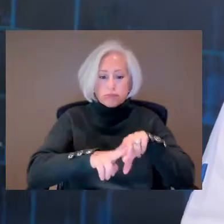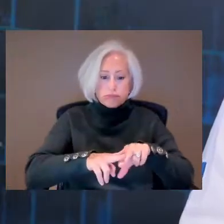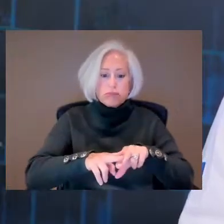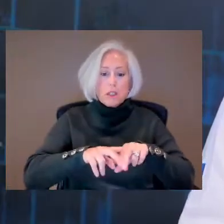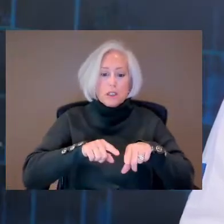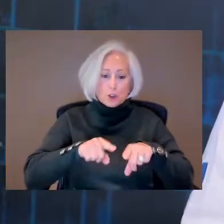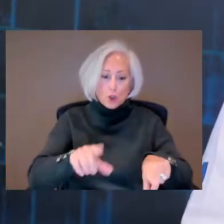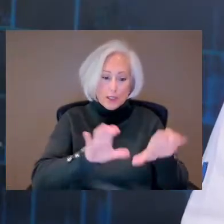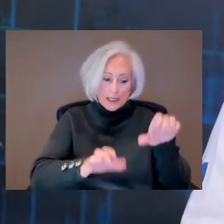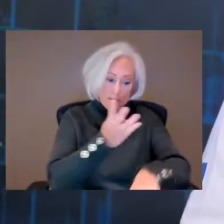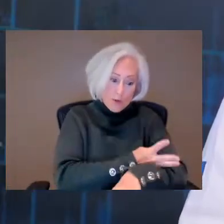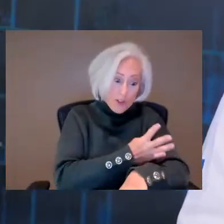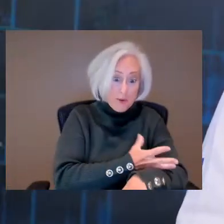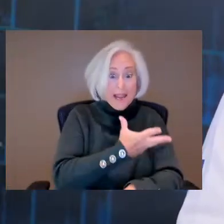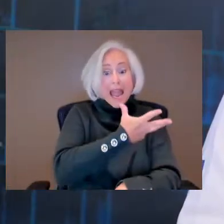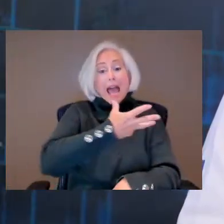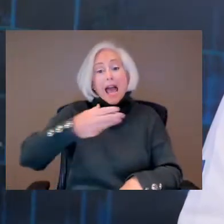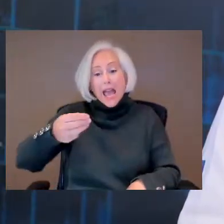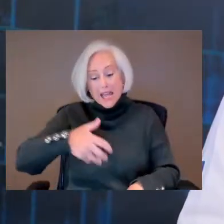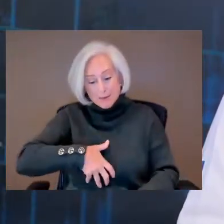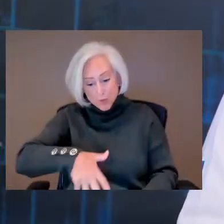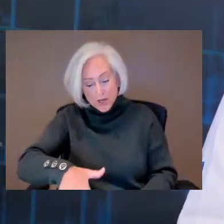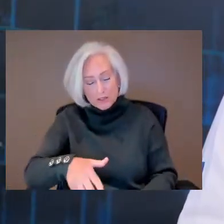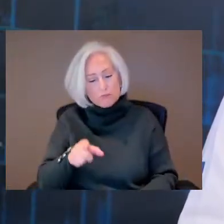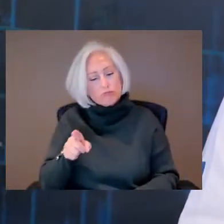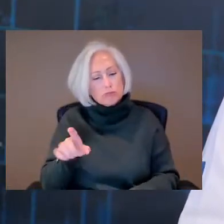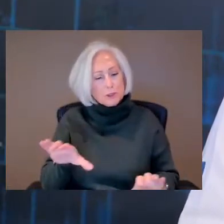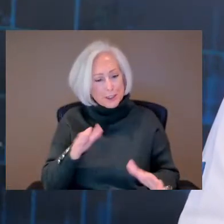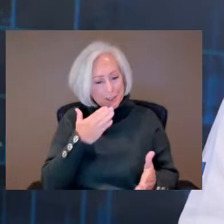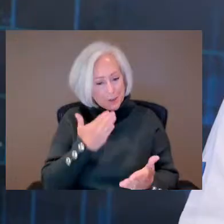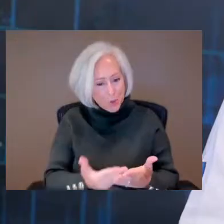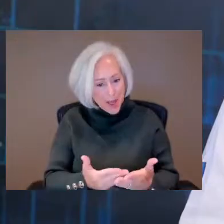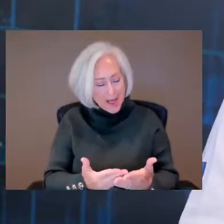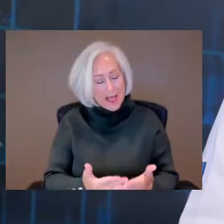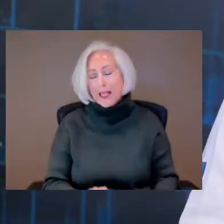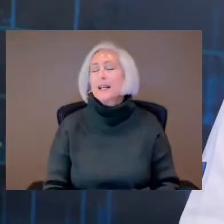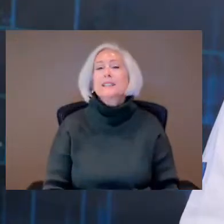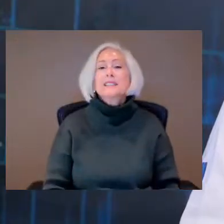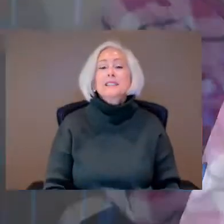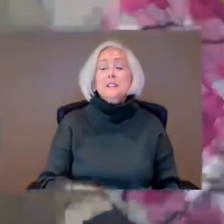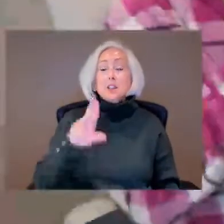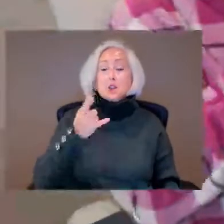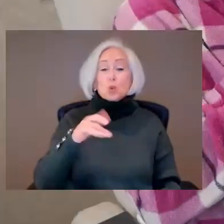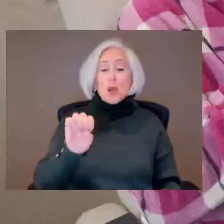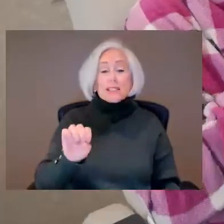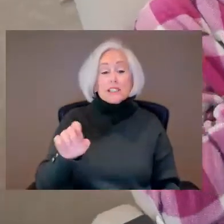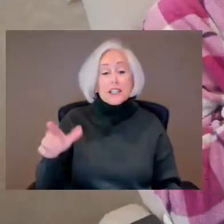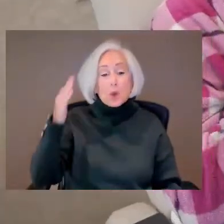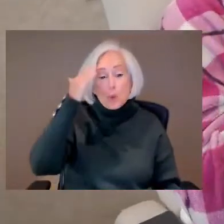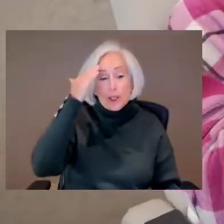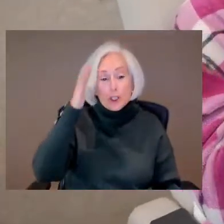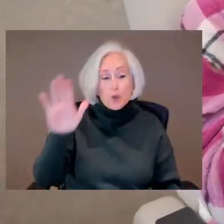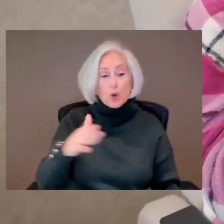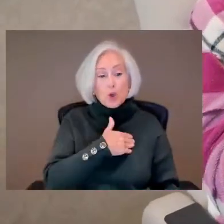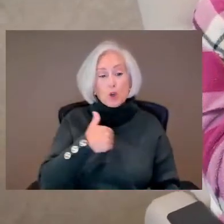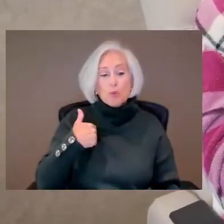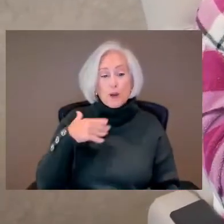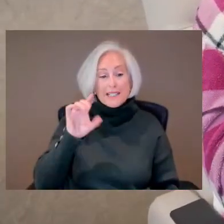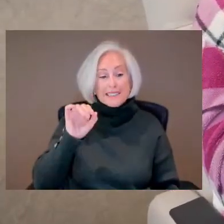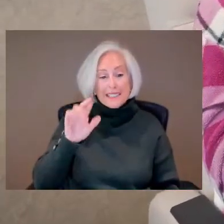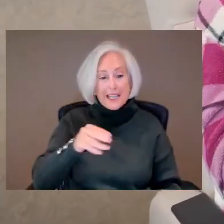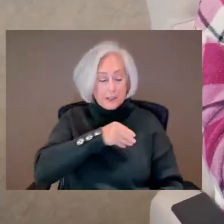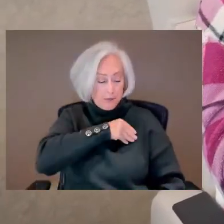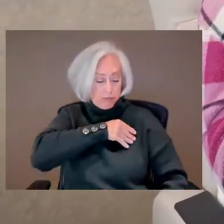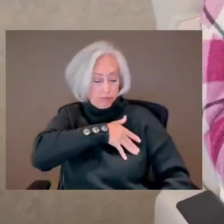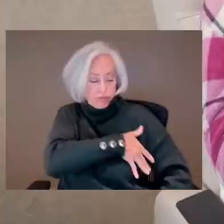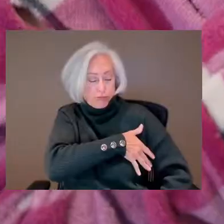well. But with Reggie's case in particular, we knew that this breast cancer had gone to the lymph nodes already, and so